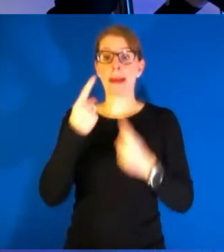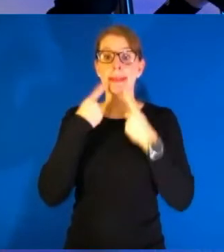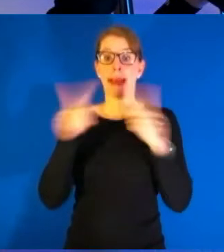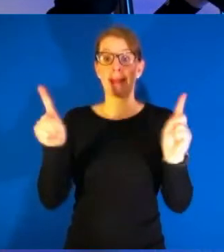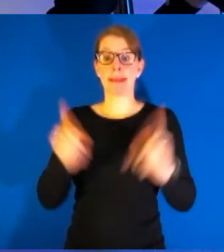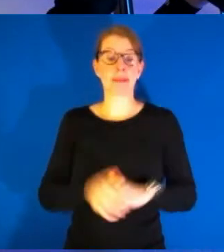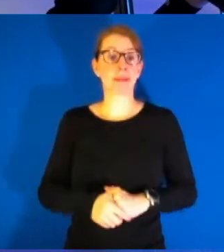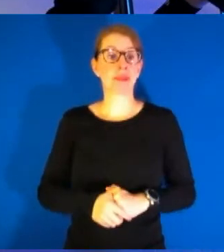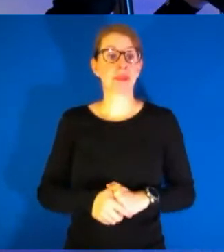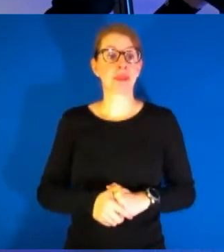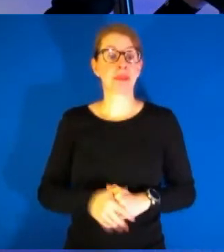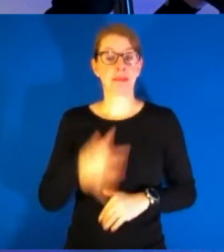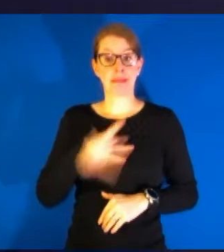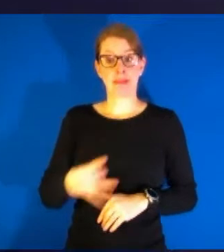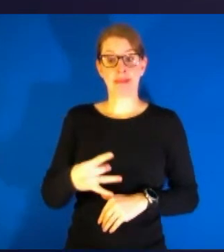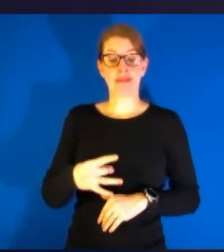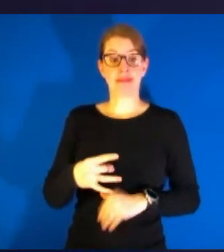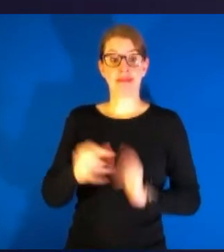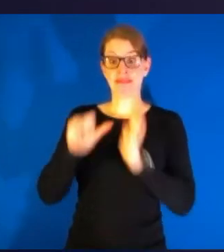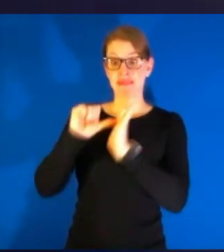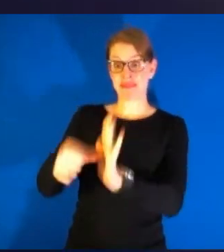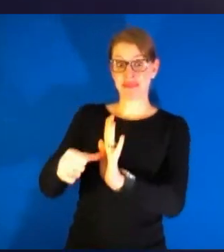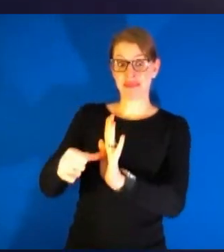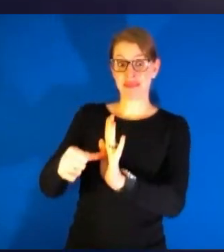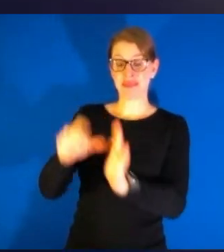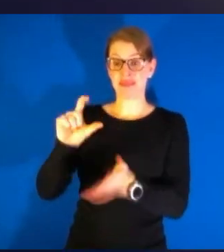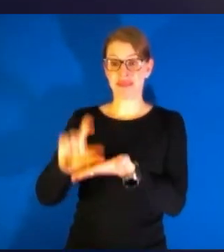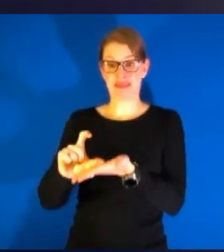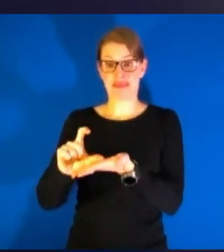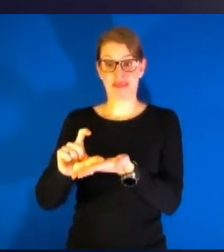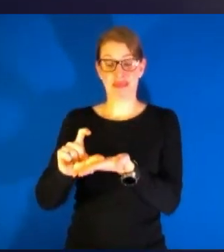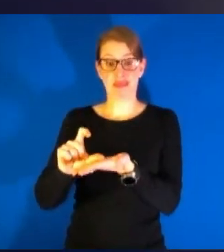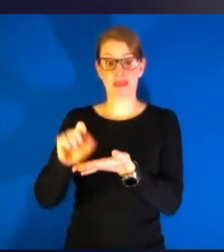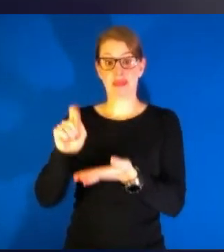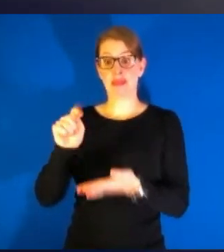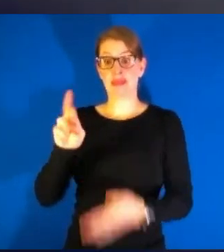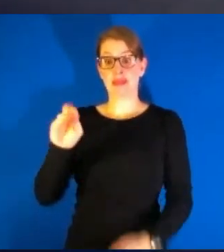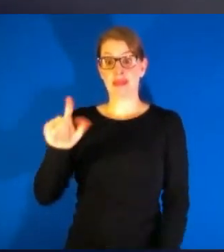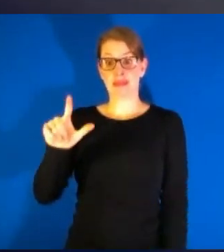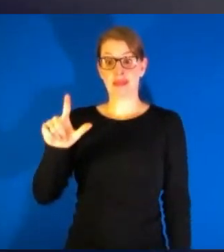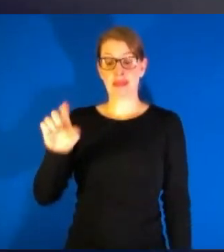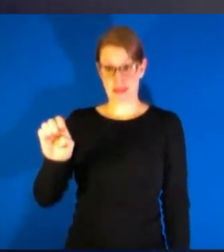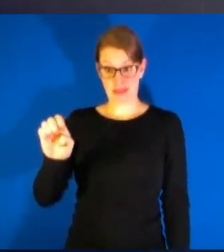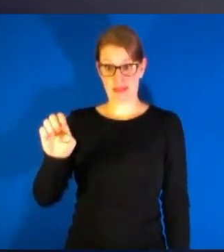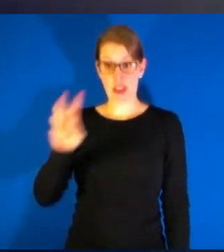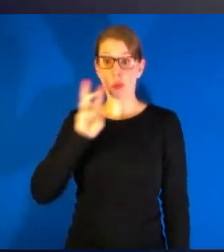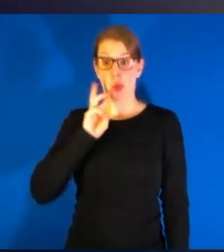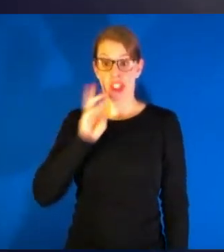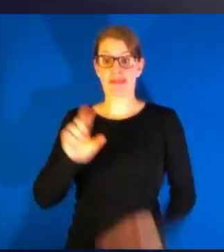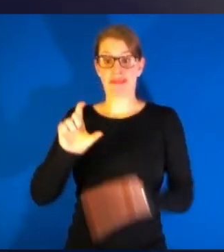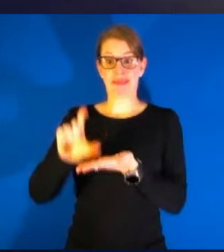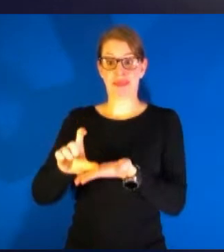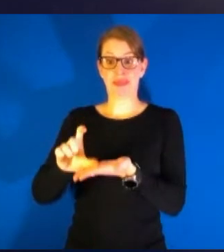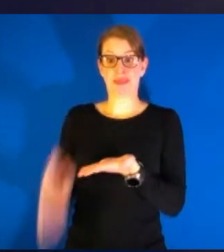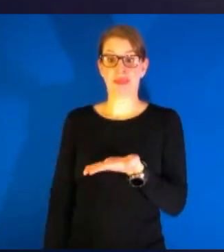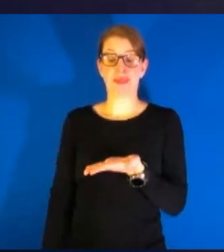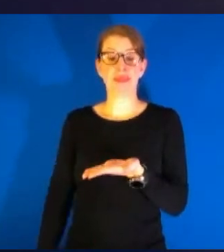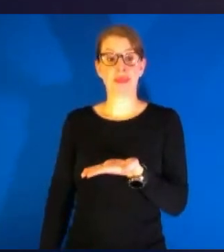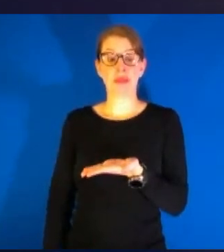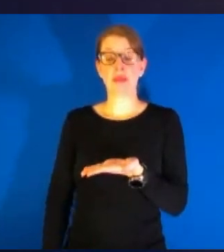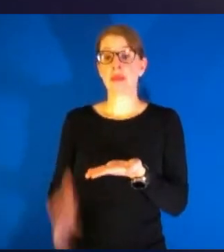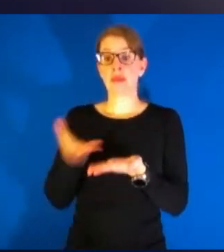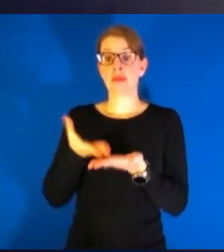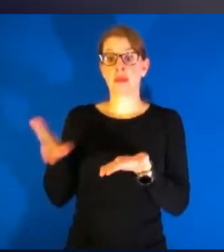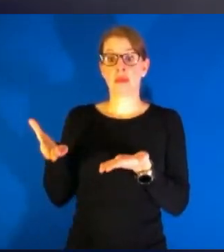very unimpressive small vial of sterile water. Okay. So these kind of products are also